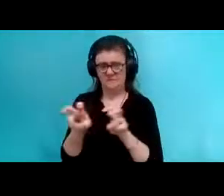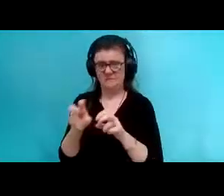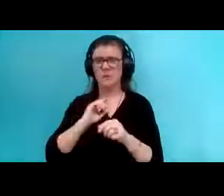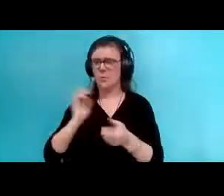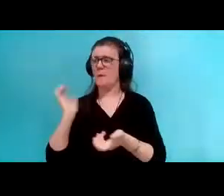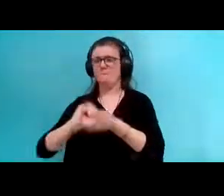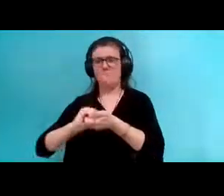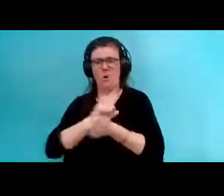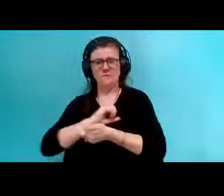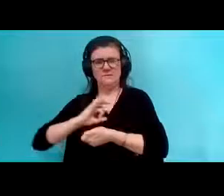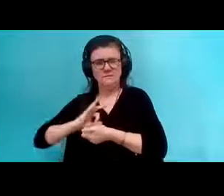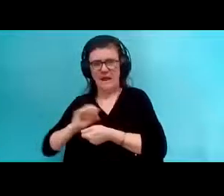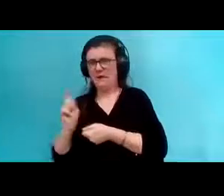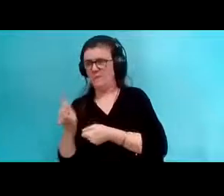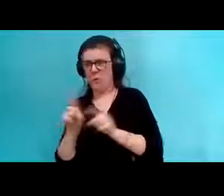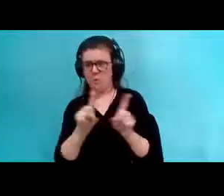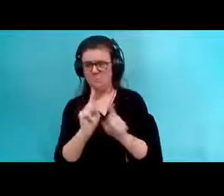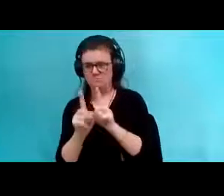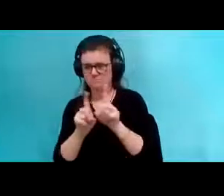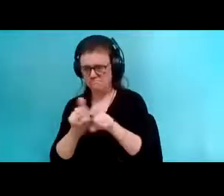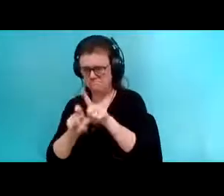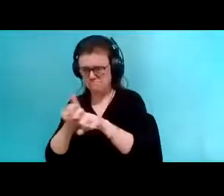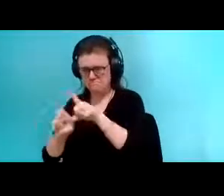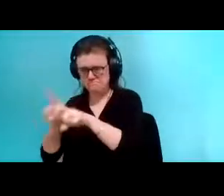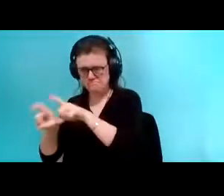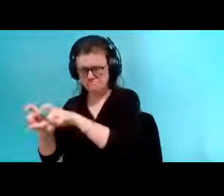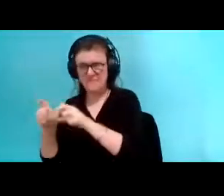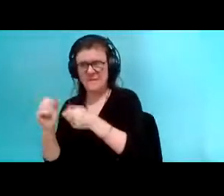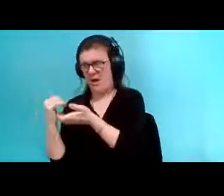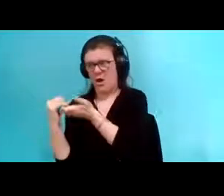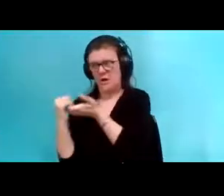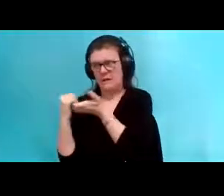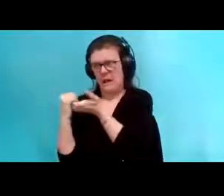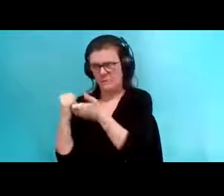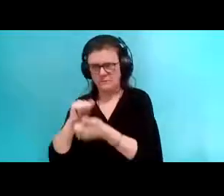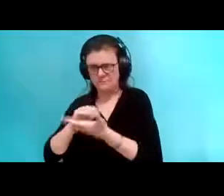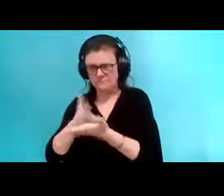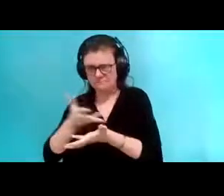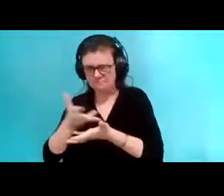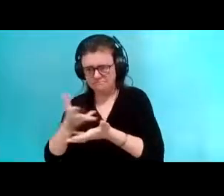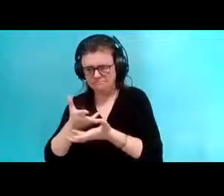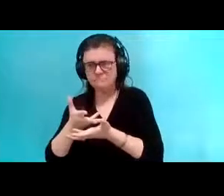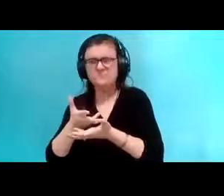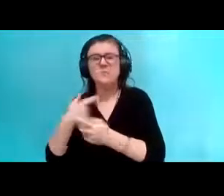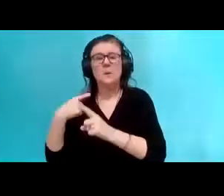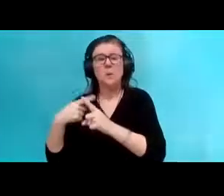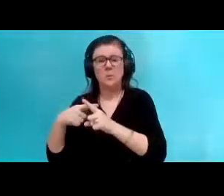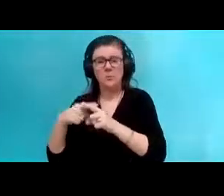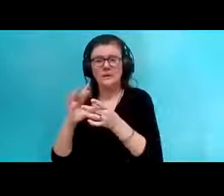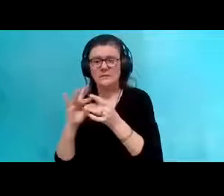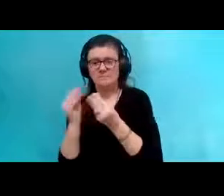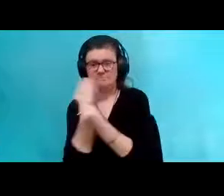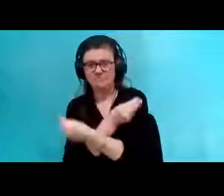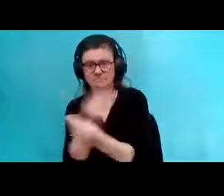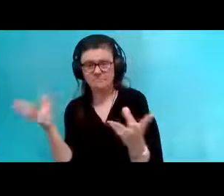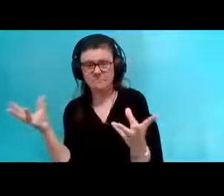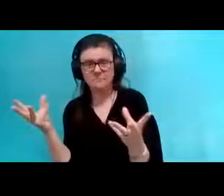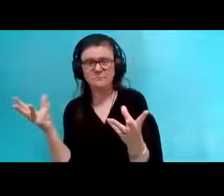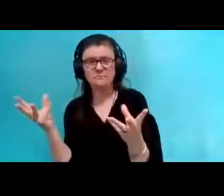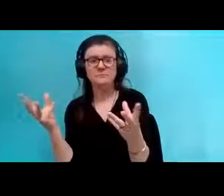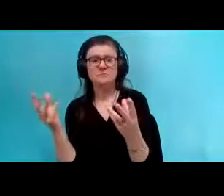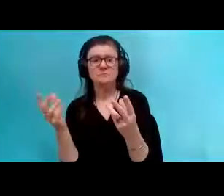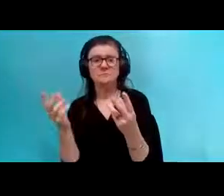staff with the support of HelpAge. Through this collaborative approach, we build with these partners as well as spread the message of the need to